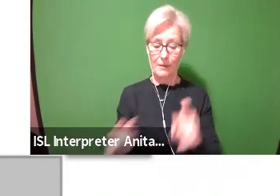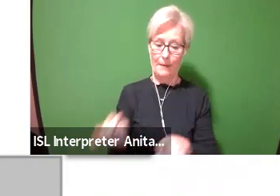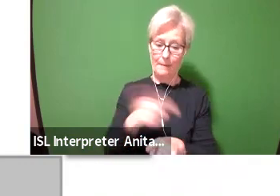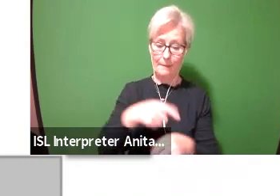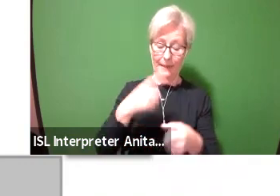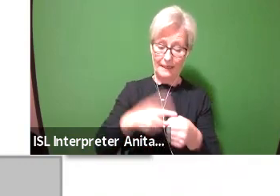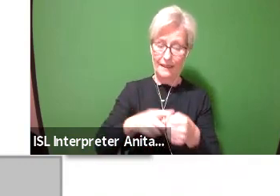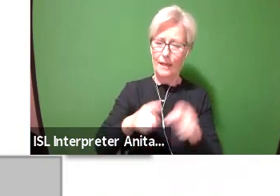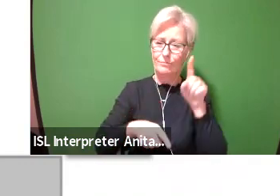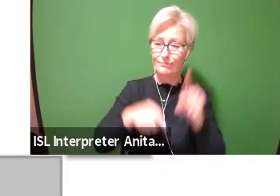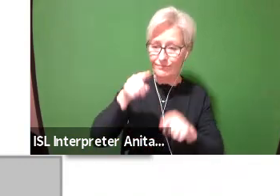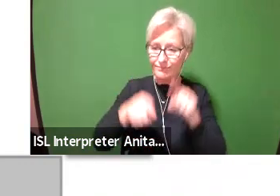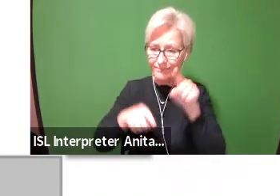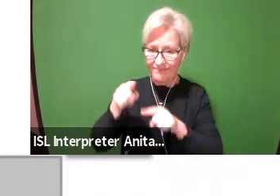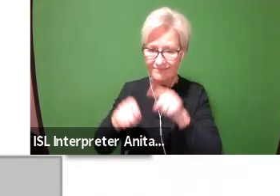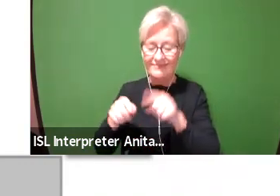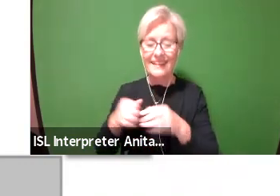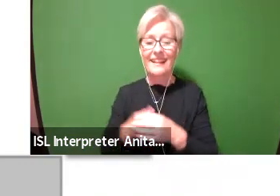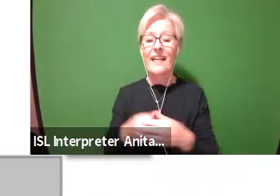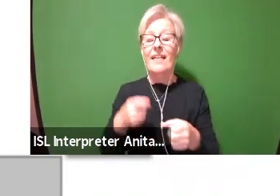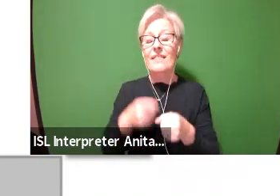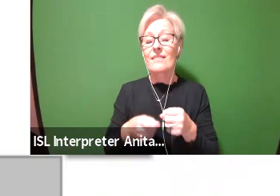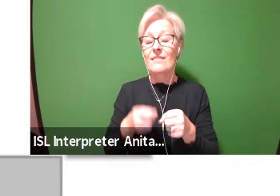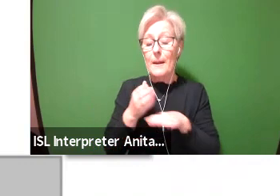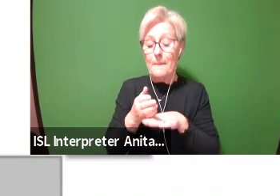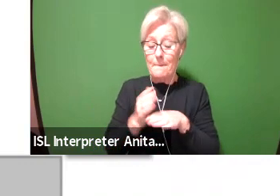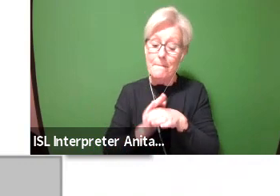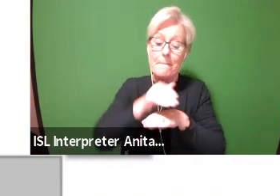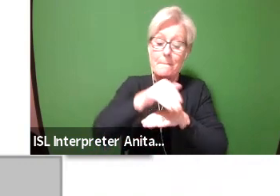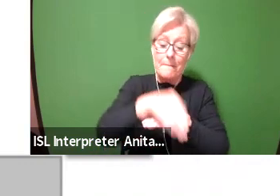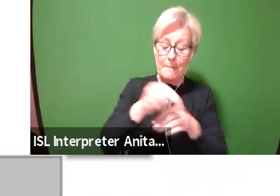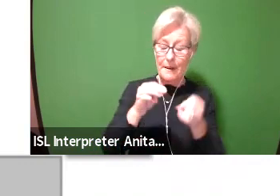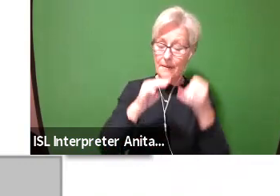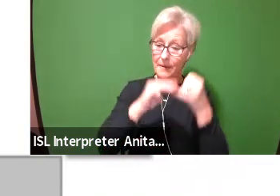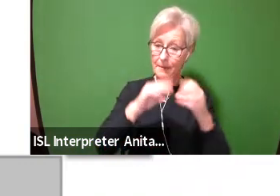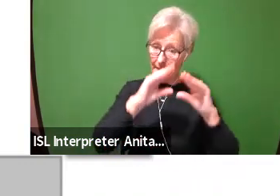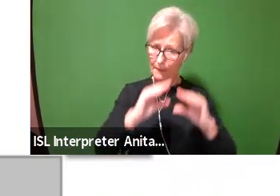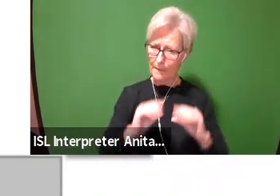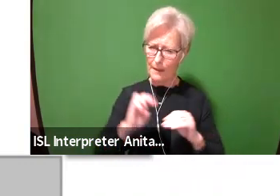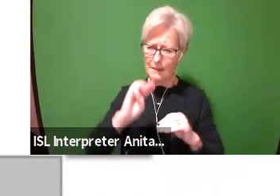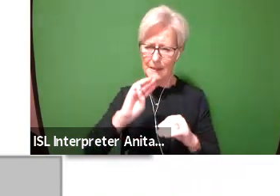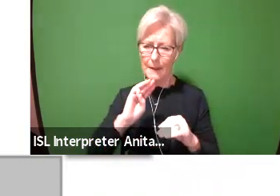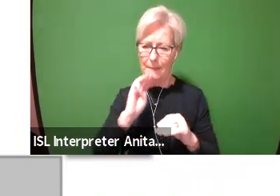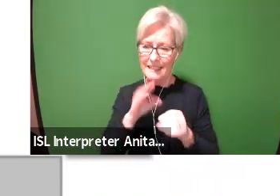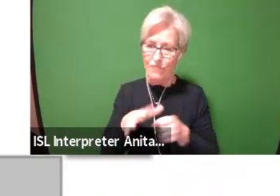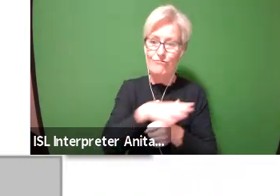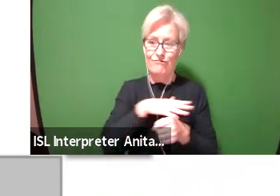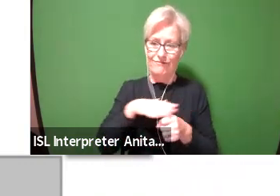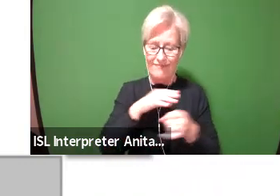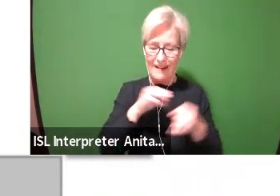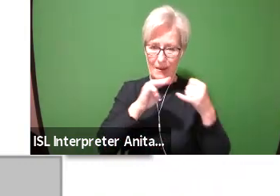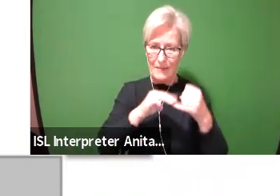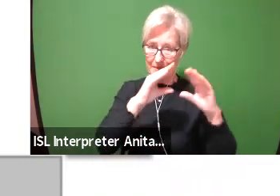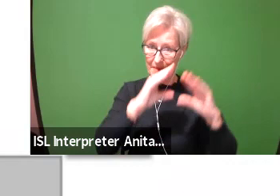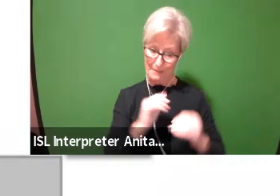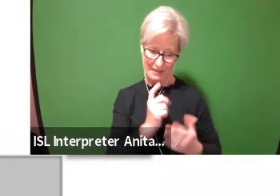fluctuations. And then we enter perimenopause. Perimenopause means around menopause and refers to the time during which